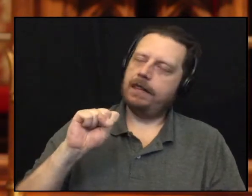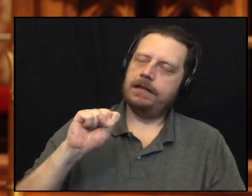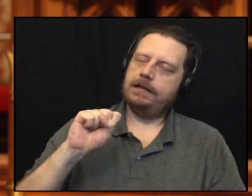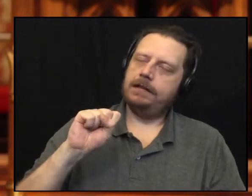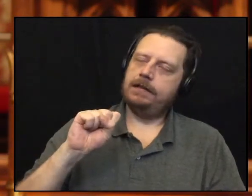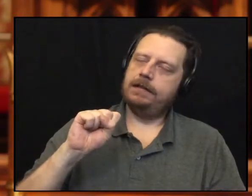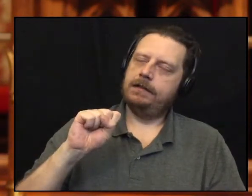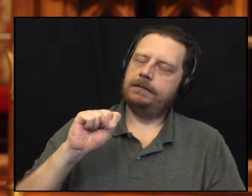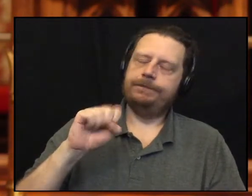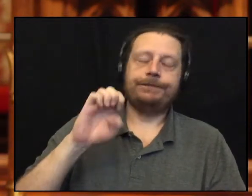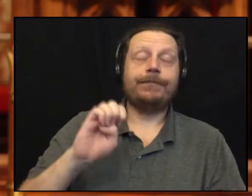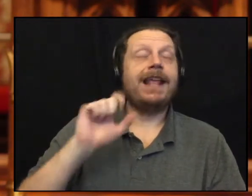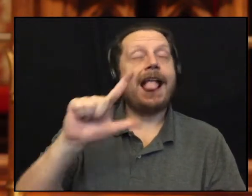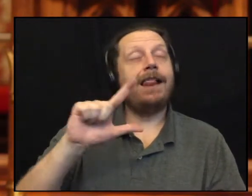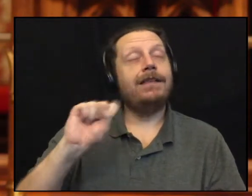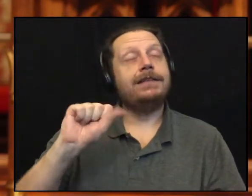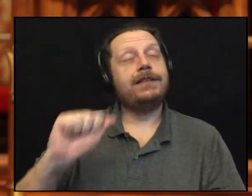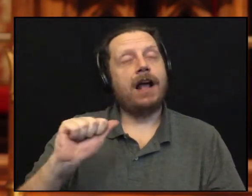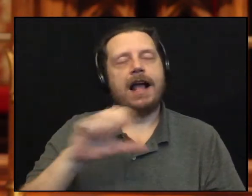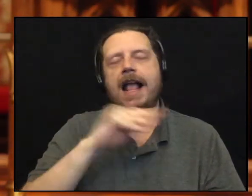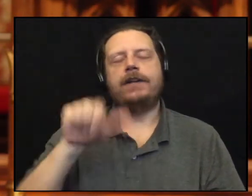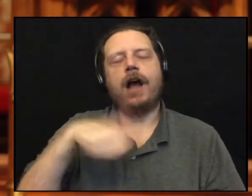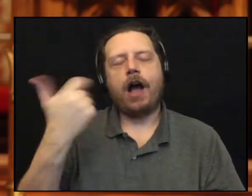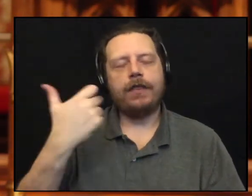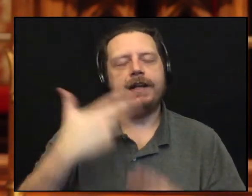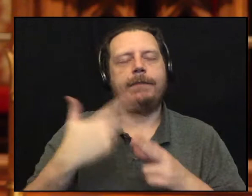aloud now by name.